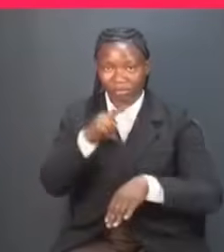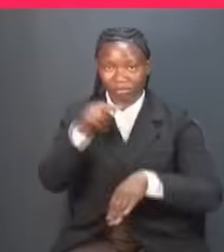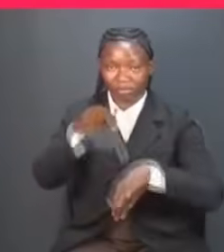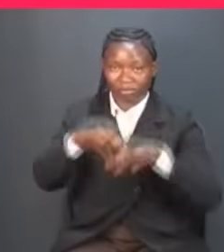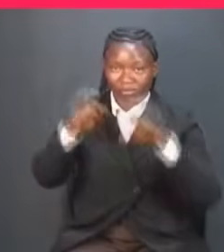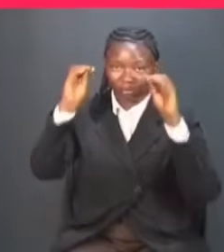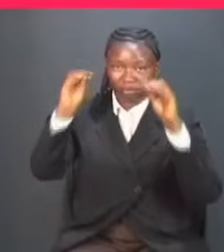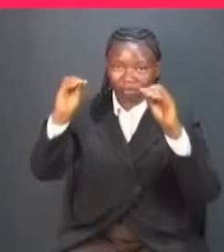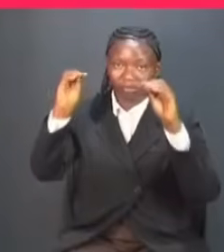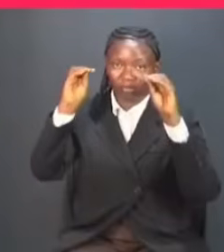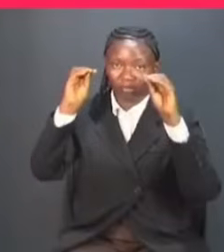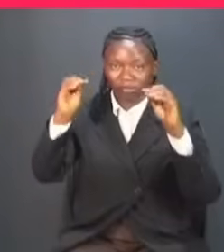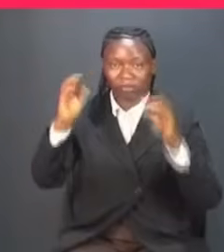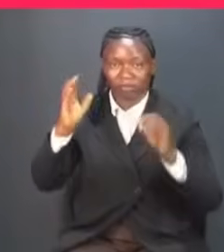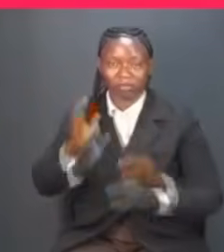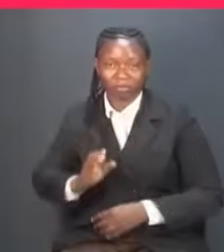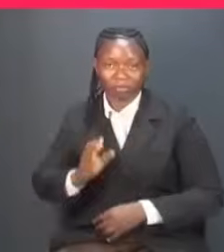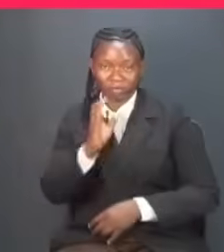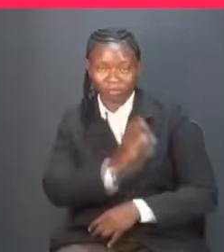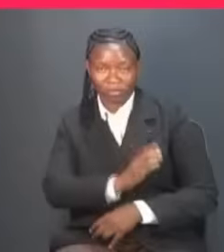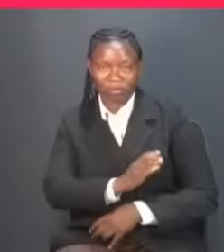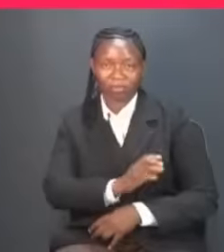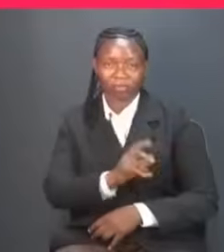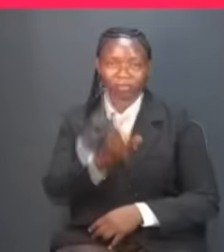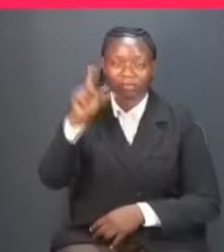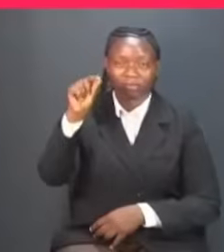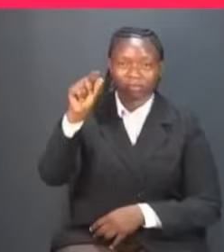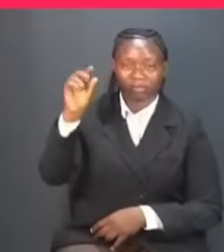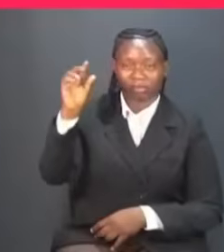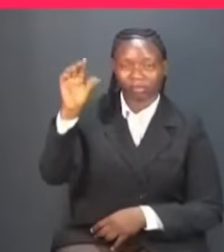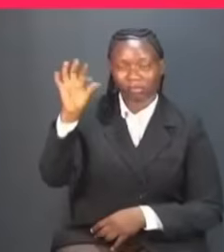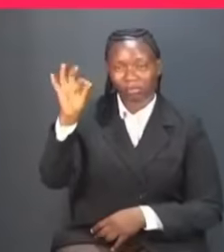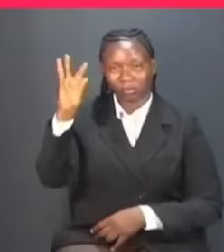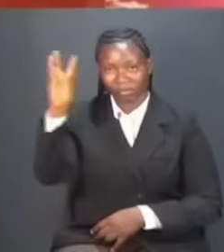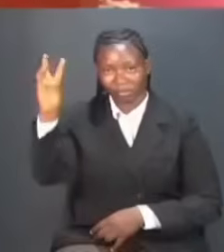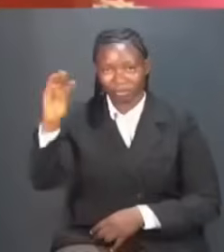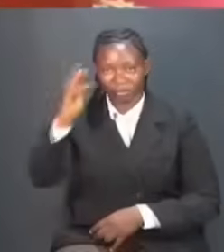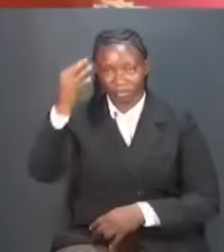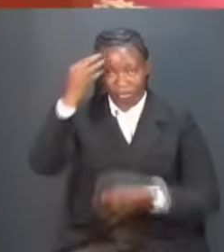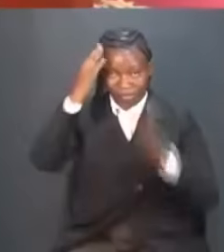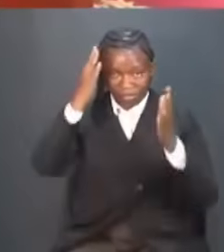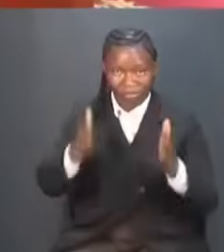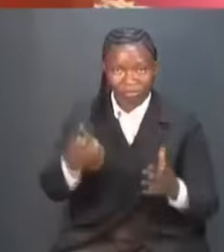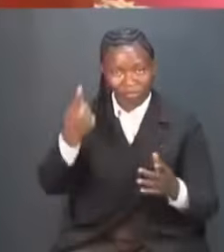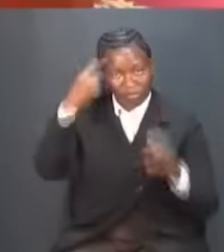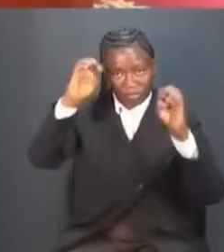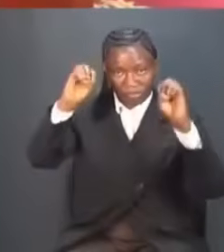Council Regulation 2026. Minister for Education.